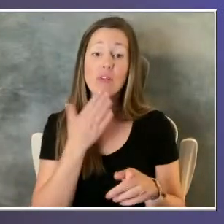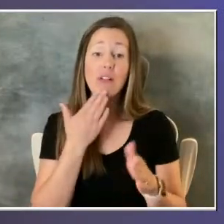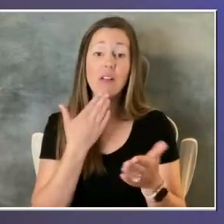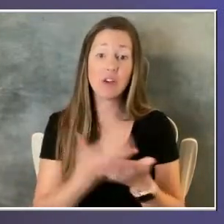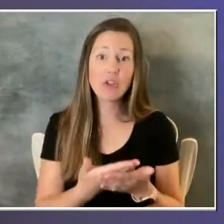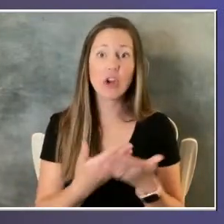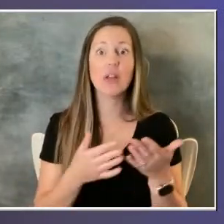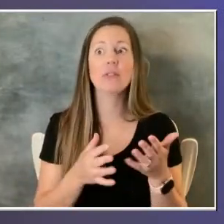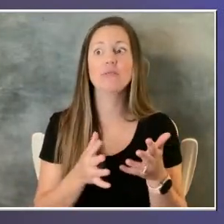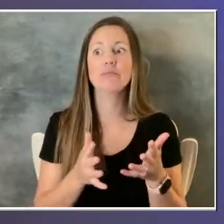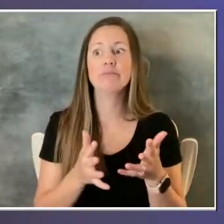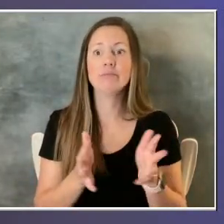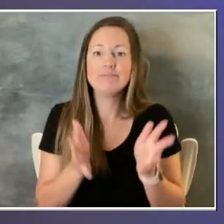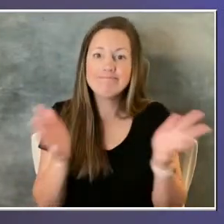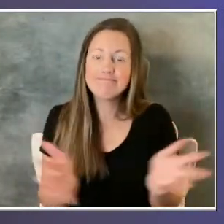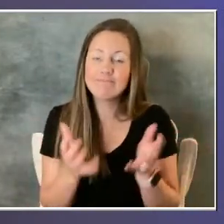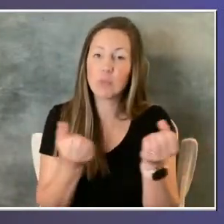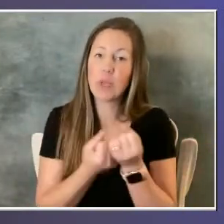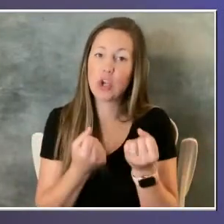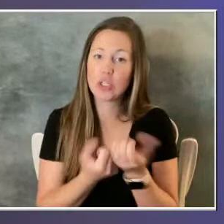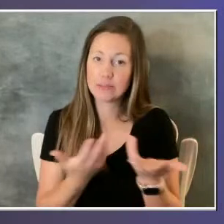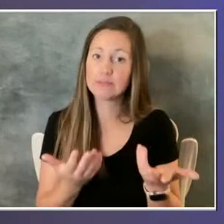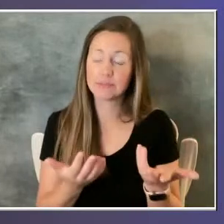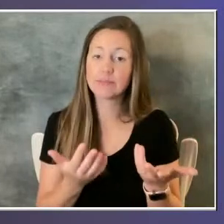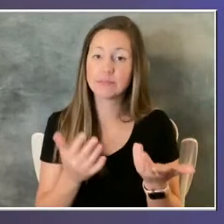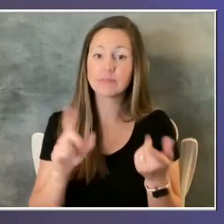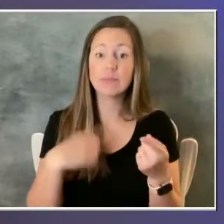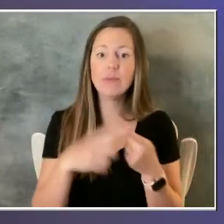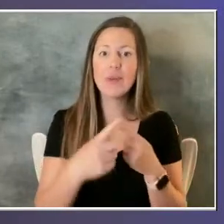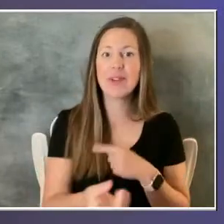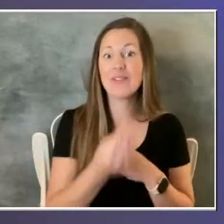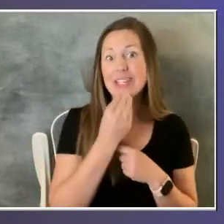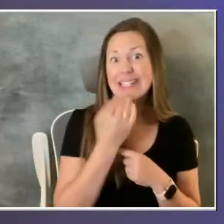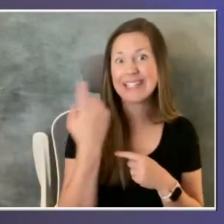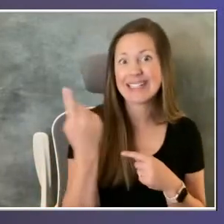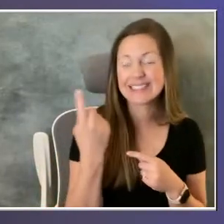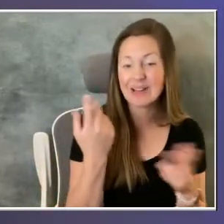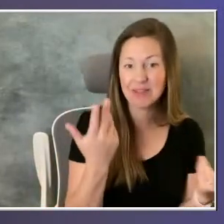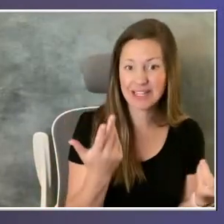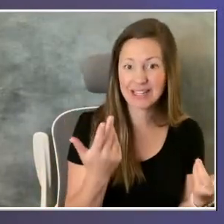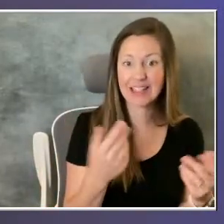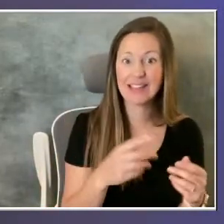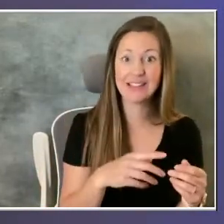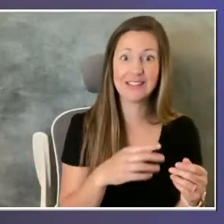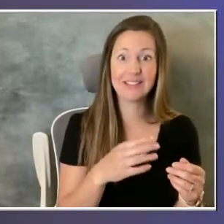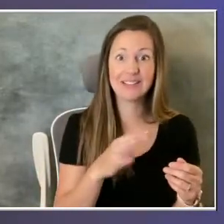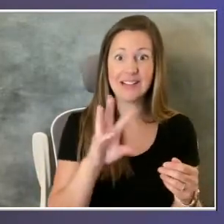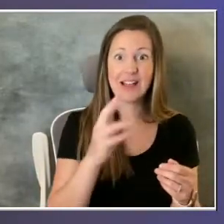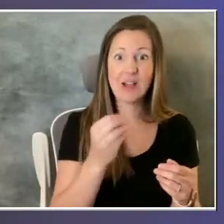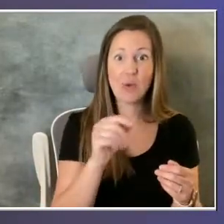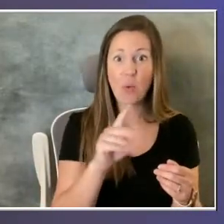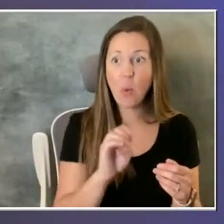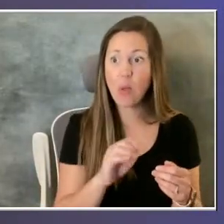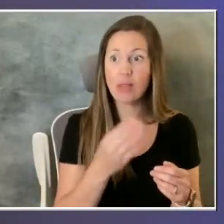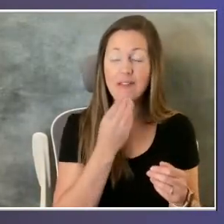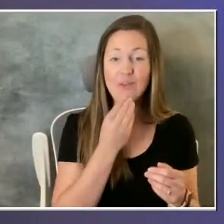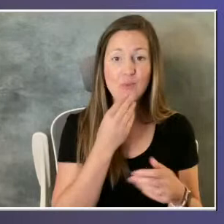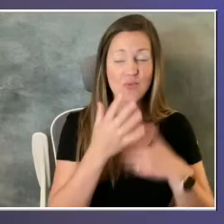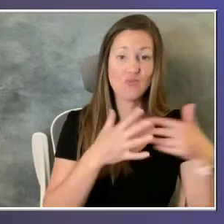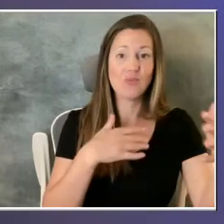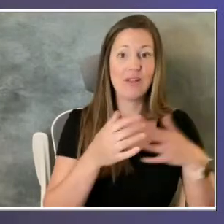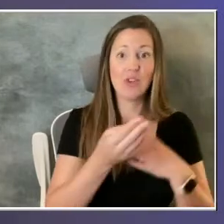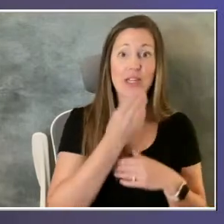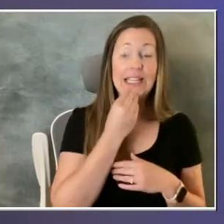whether the positive reinforcement when you're eating a real food, whole food, complex carb, or whether when you're